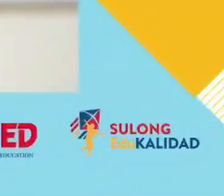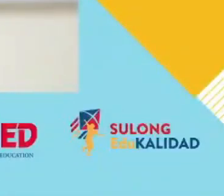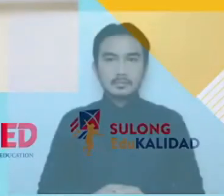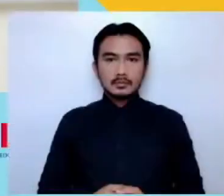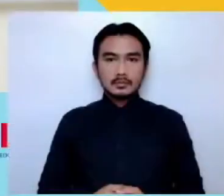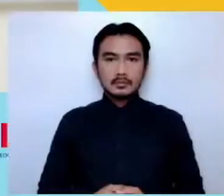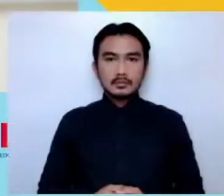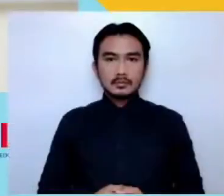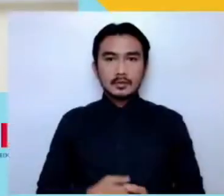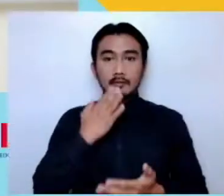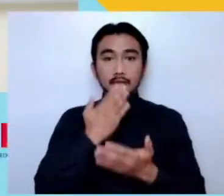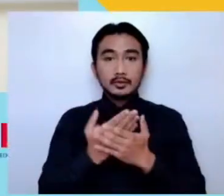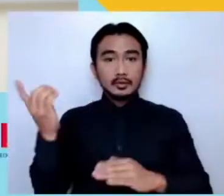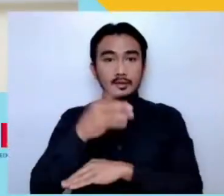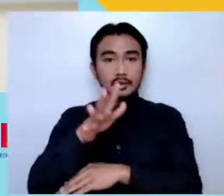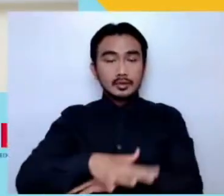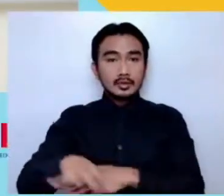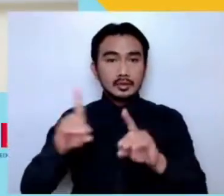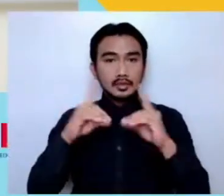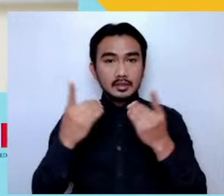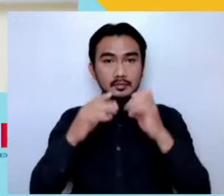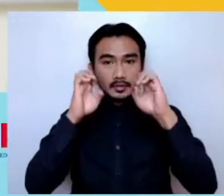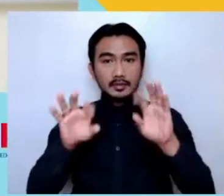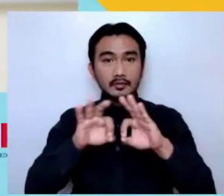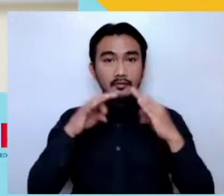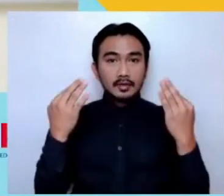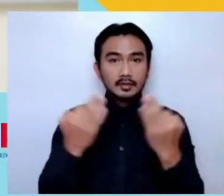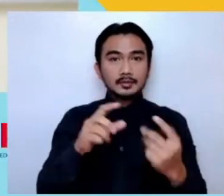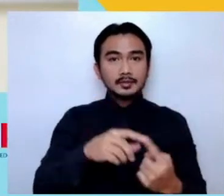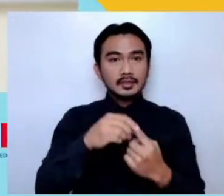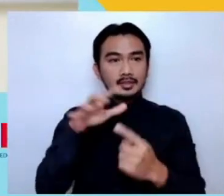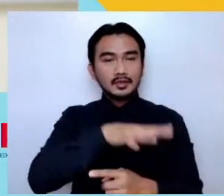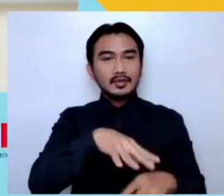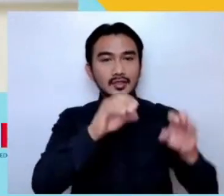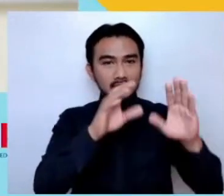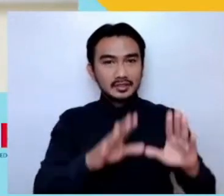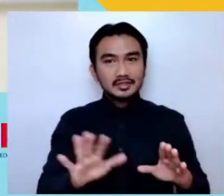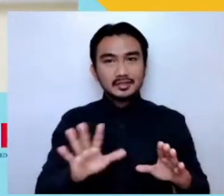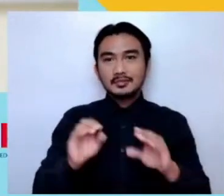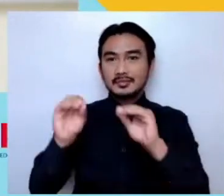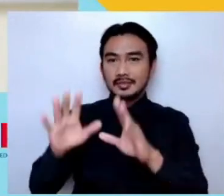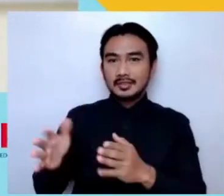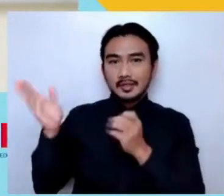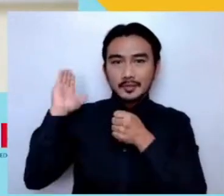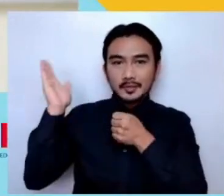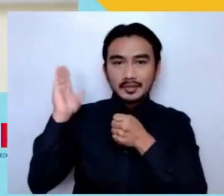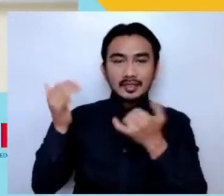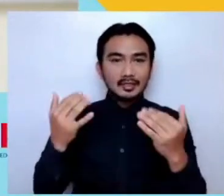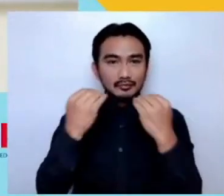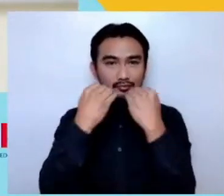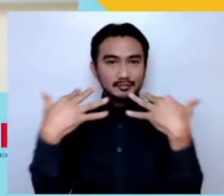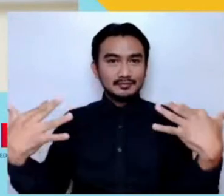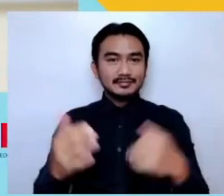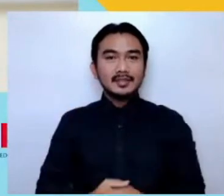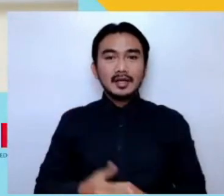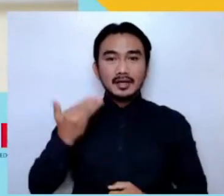Good day to our DepEd family, especially to our teachers and teacher broadcasters watching this episode. I am Bianca